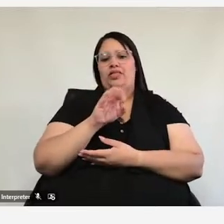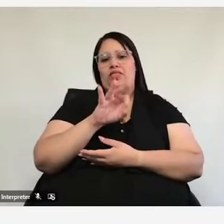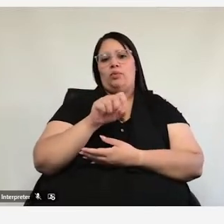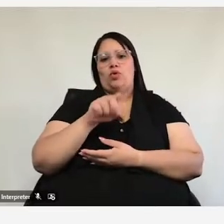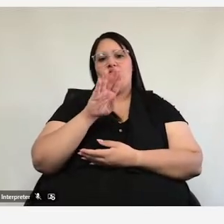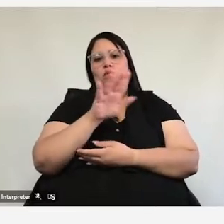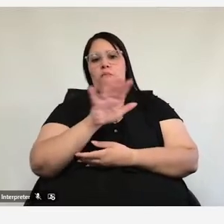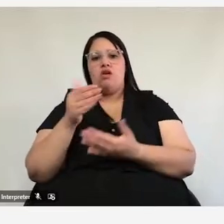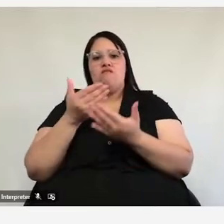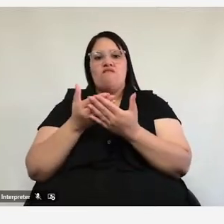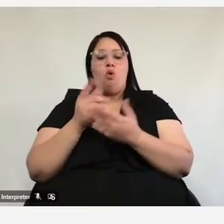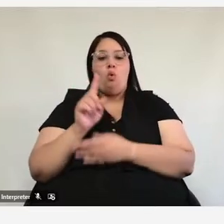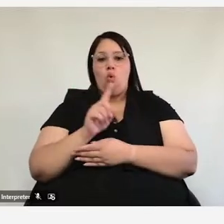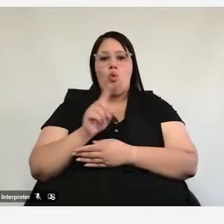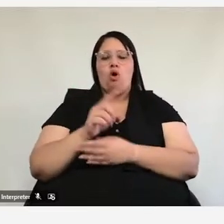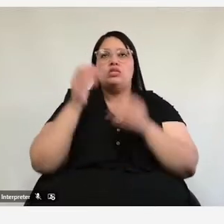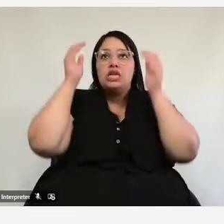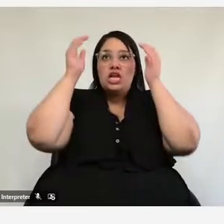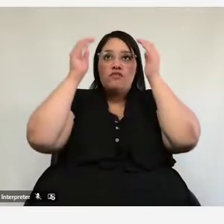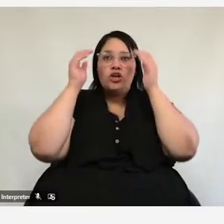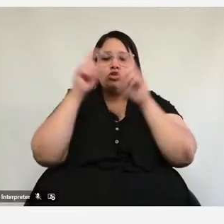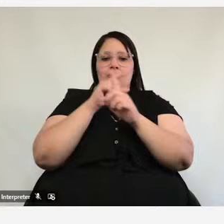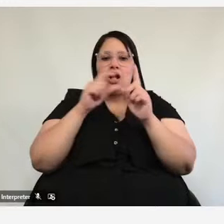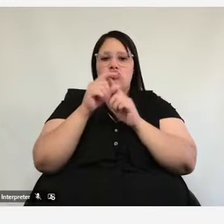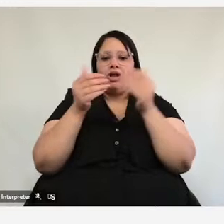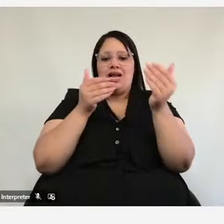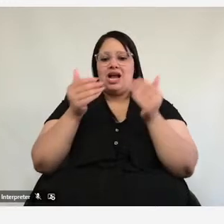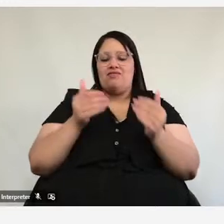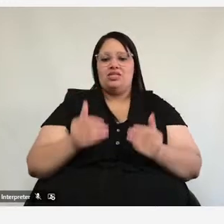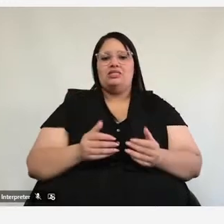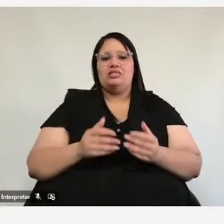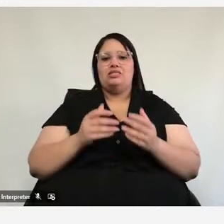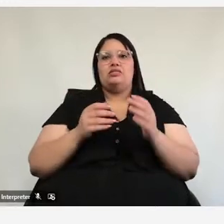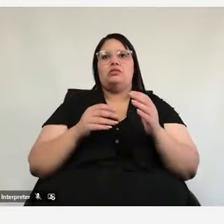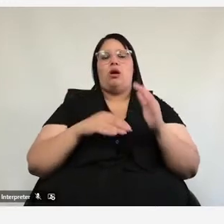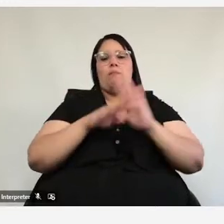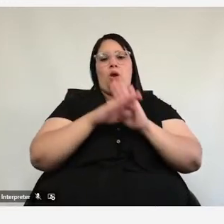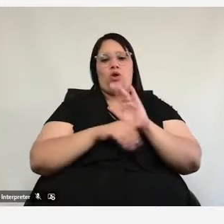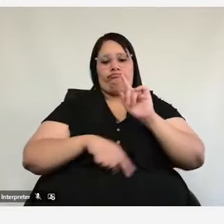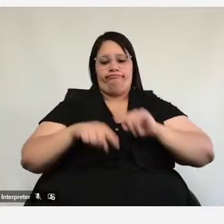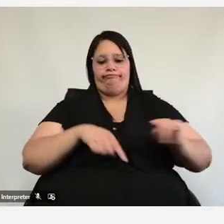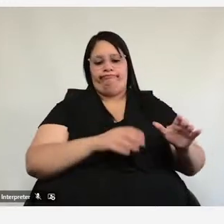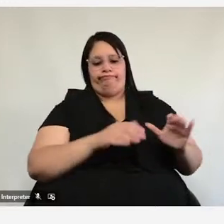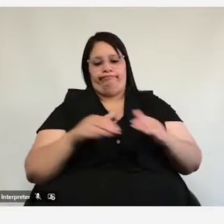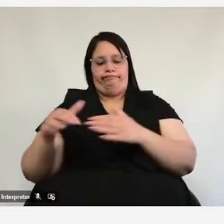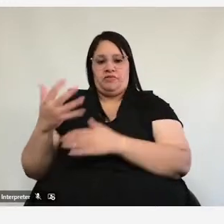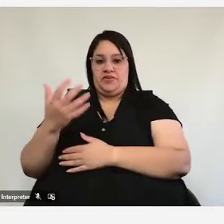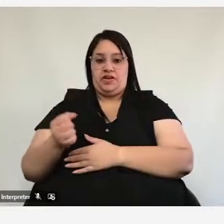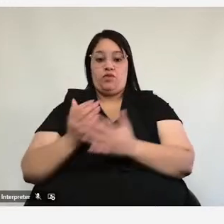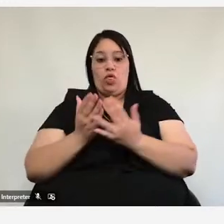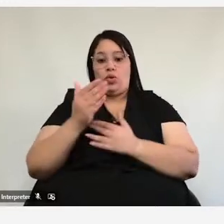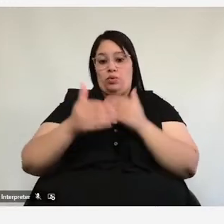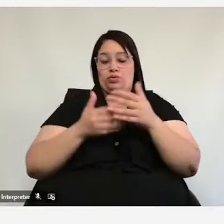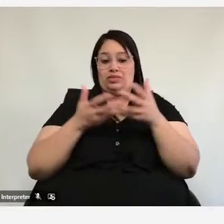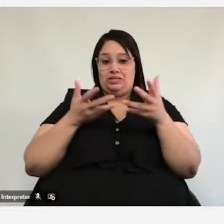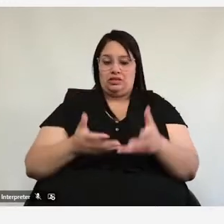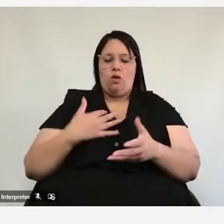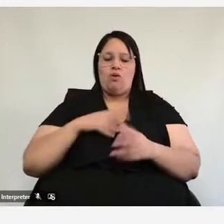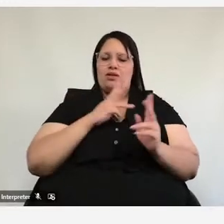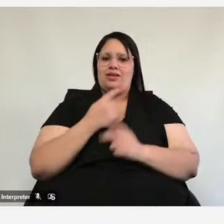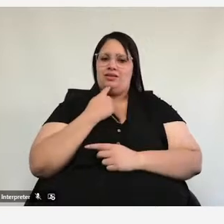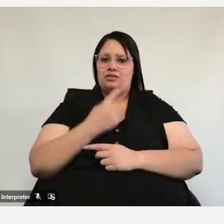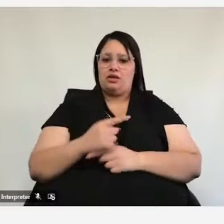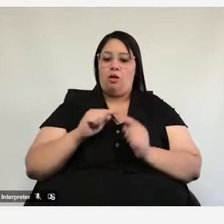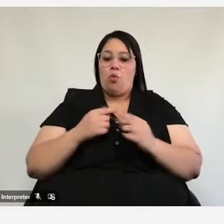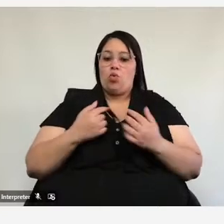billion rand towards the innovation, culture, and governance cluster programs. Speaker, through this process, I want to reiterate a point